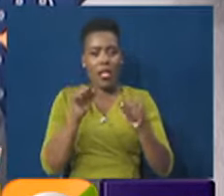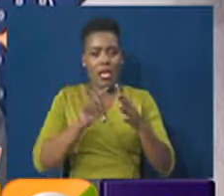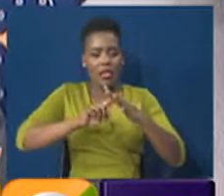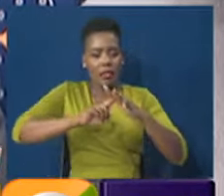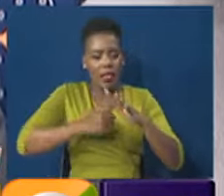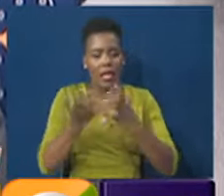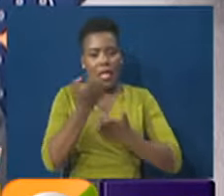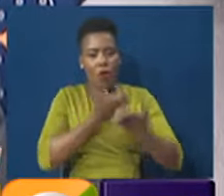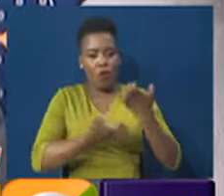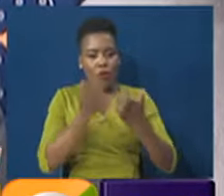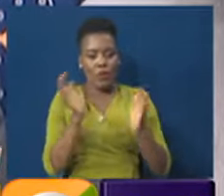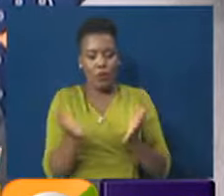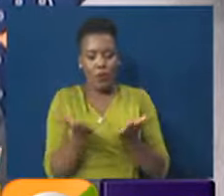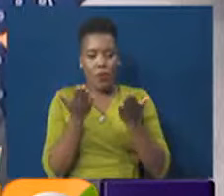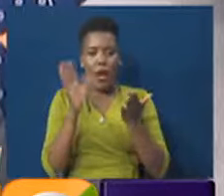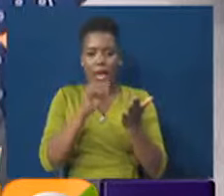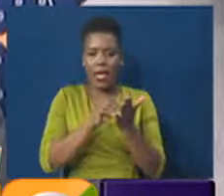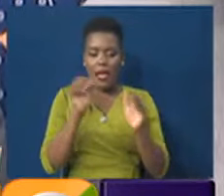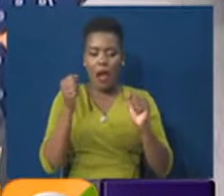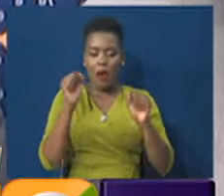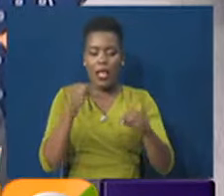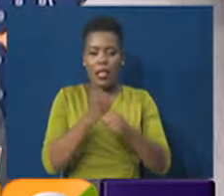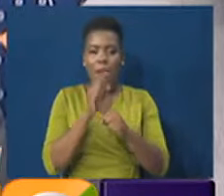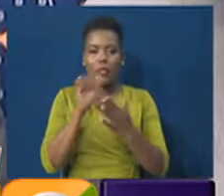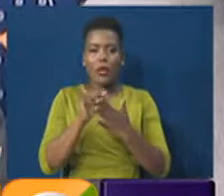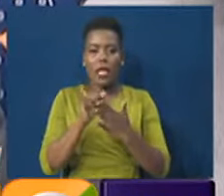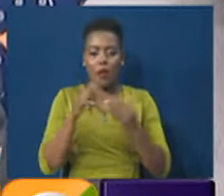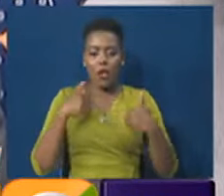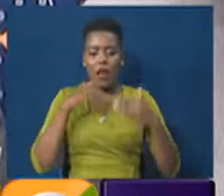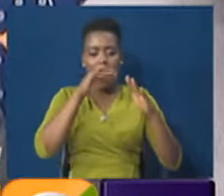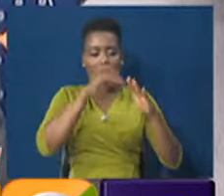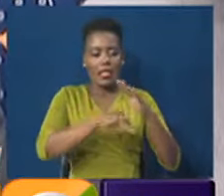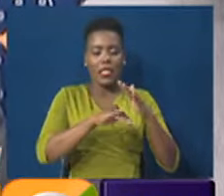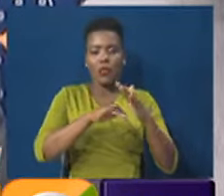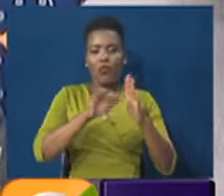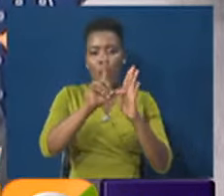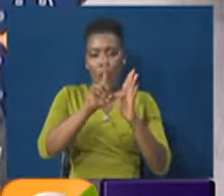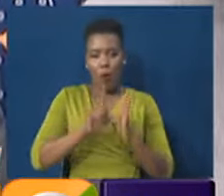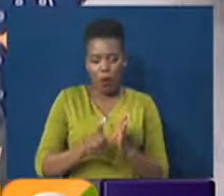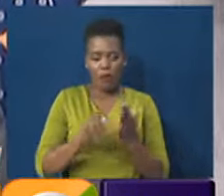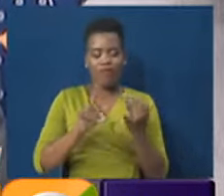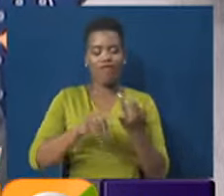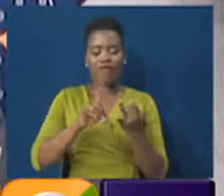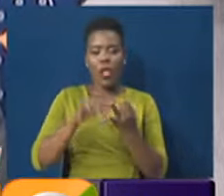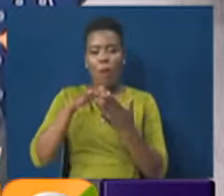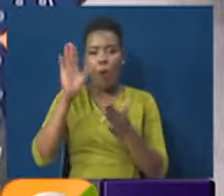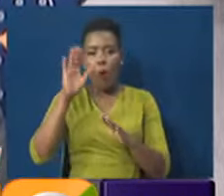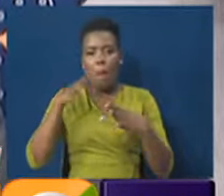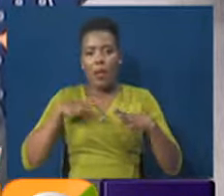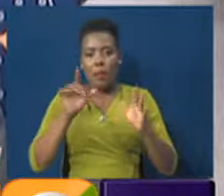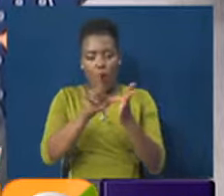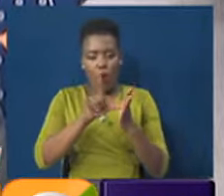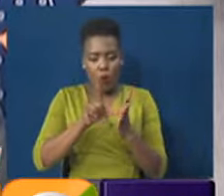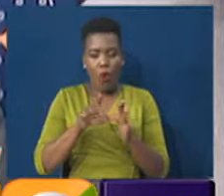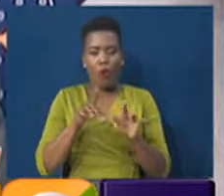this economy? How can they ensure that there is access to credit to more people, that